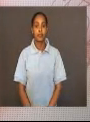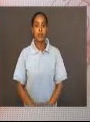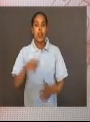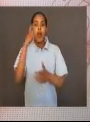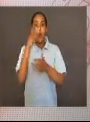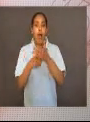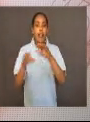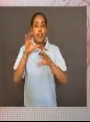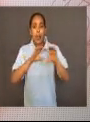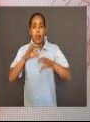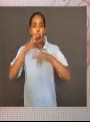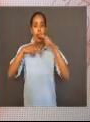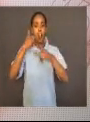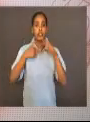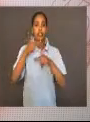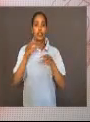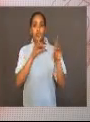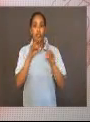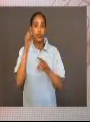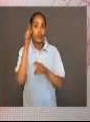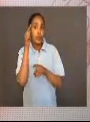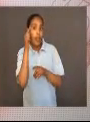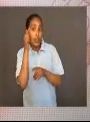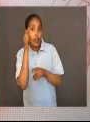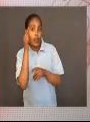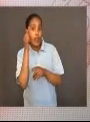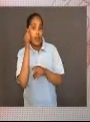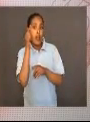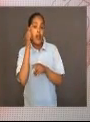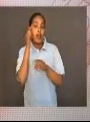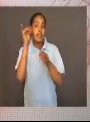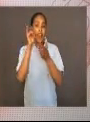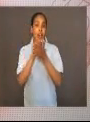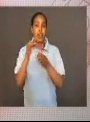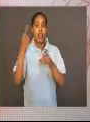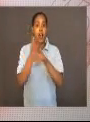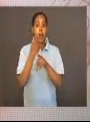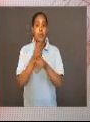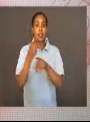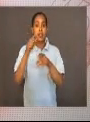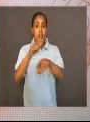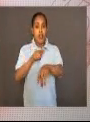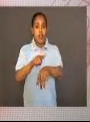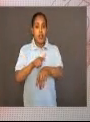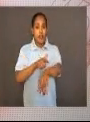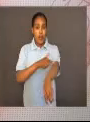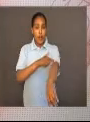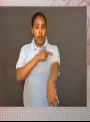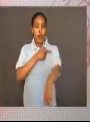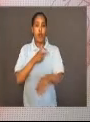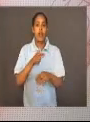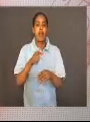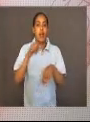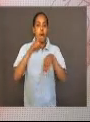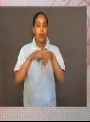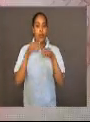What chemical reactions did you think of that happen during a longer amount